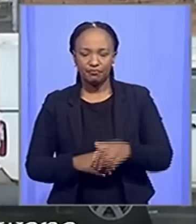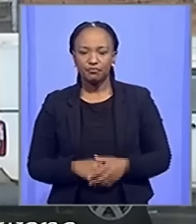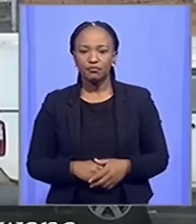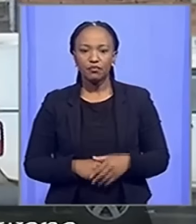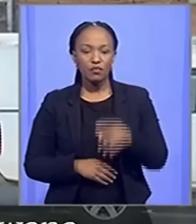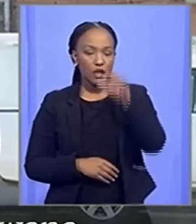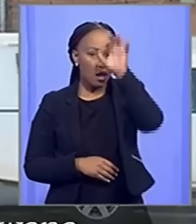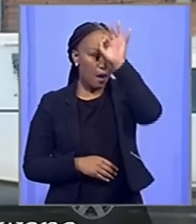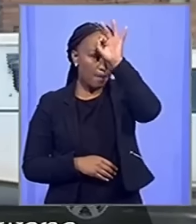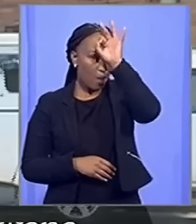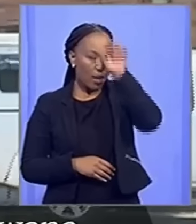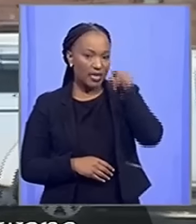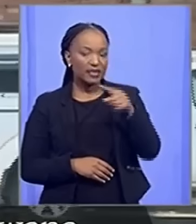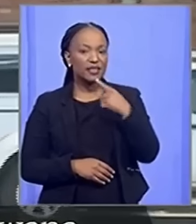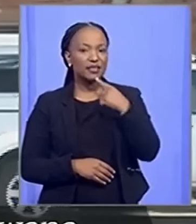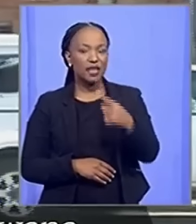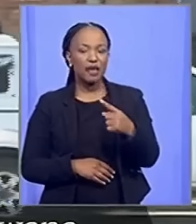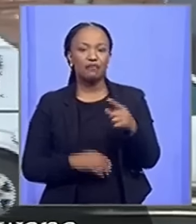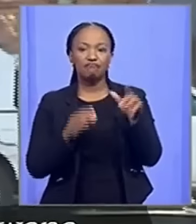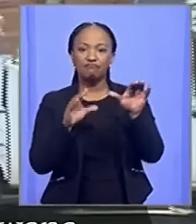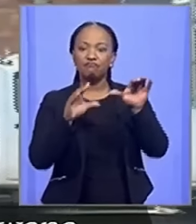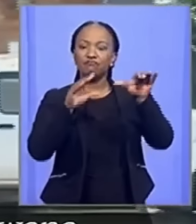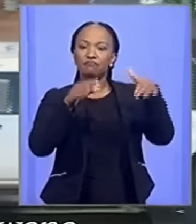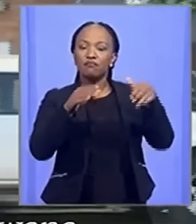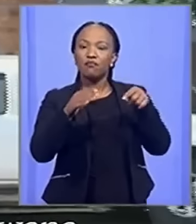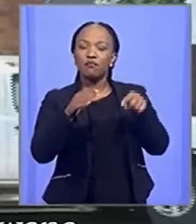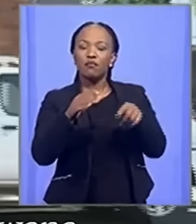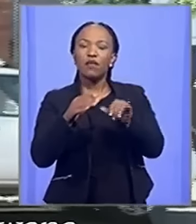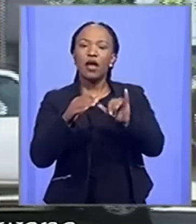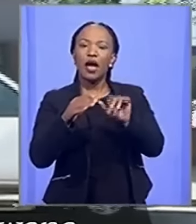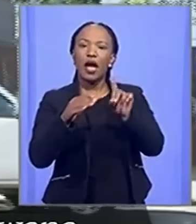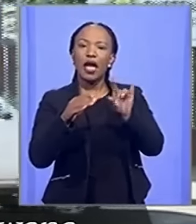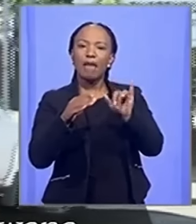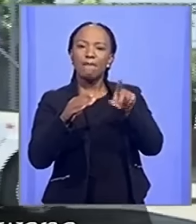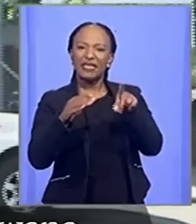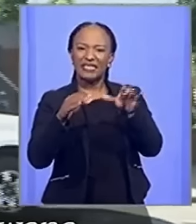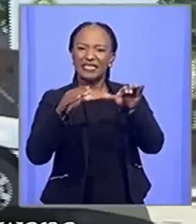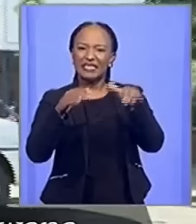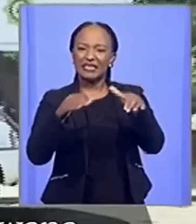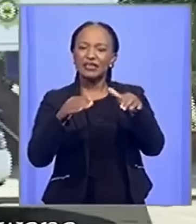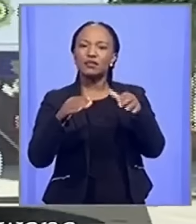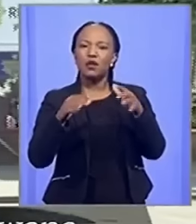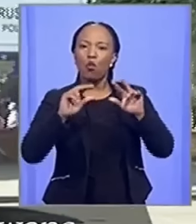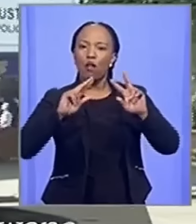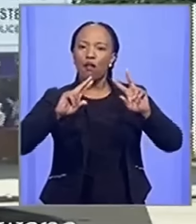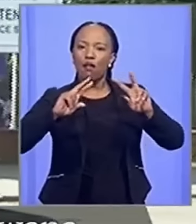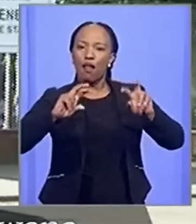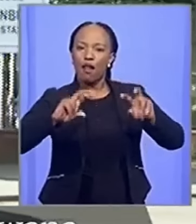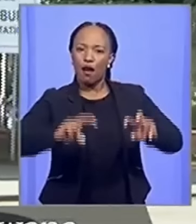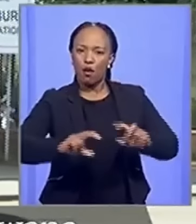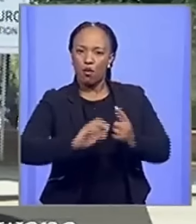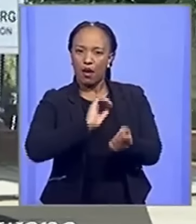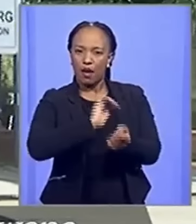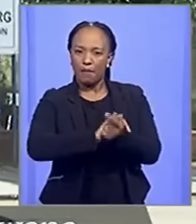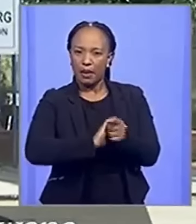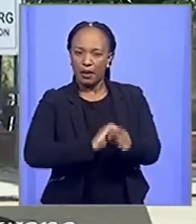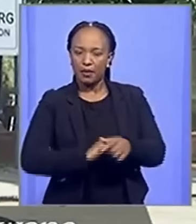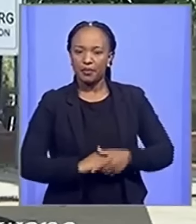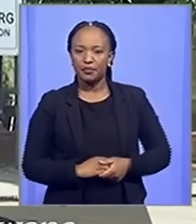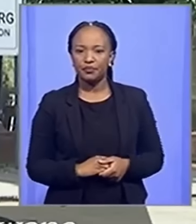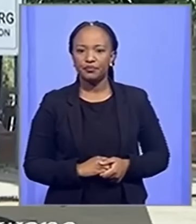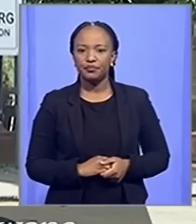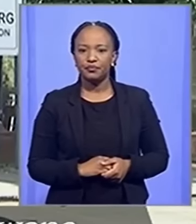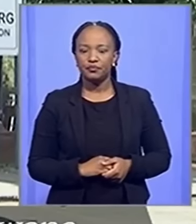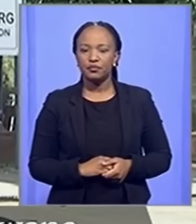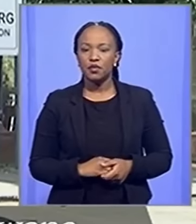sepolesa se re lekala la sona le ikemetseng la diphuputso e leng iPad le fuputsa ketsahalo eo. re ka netefatsa